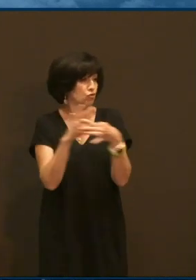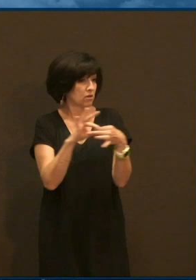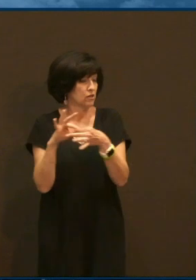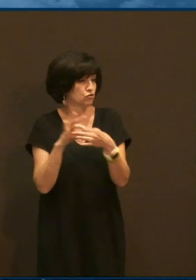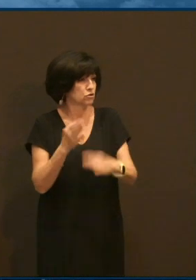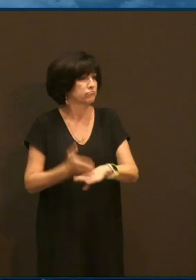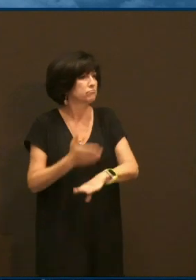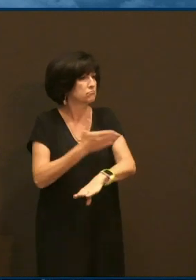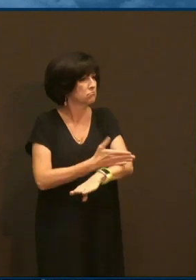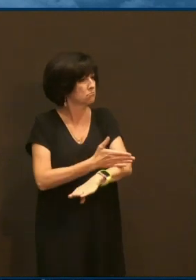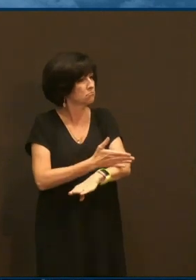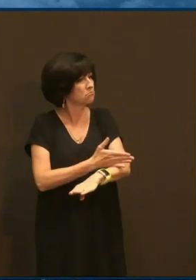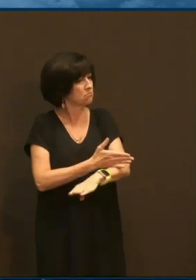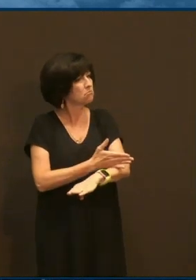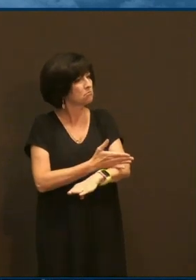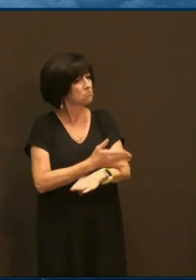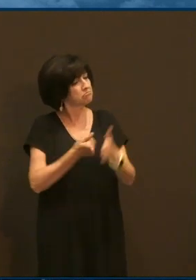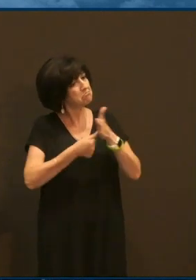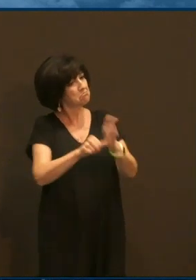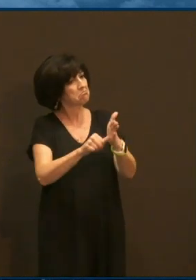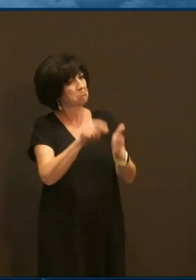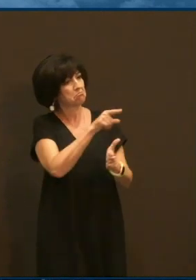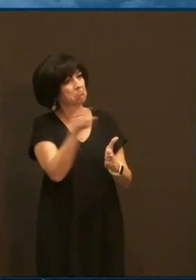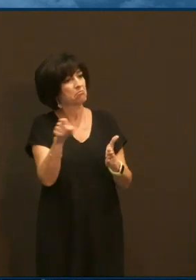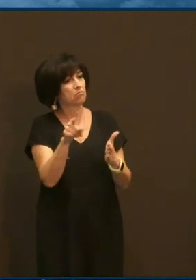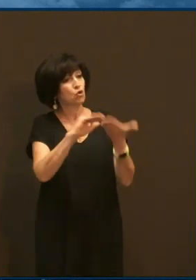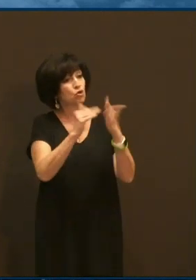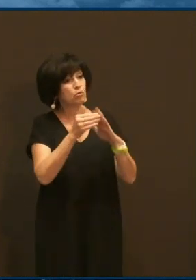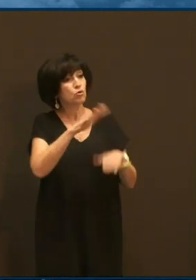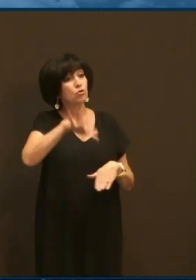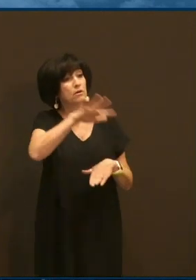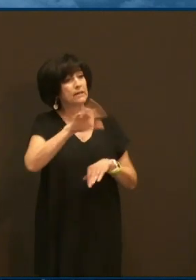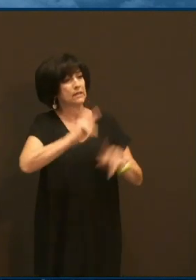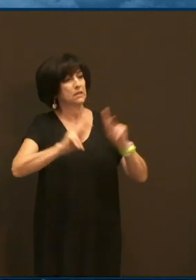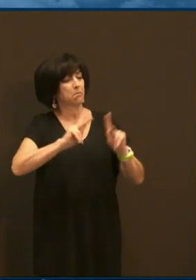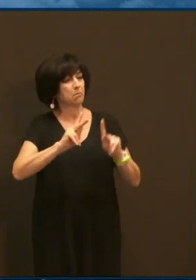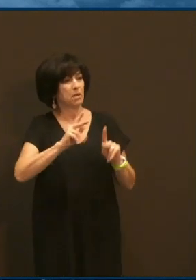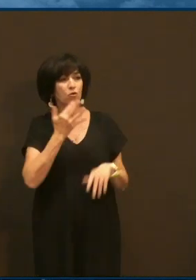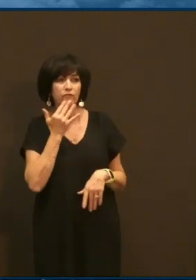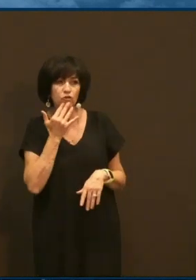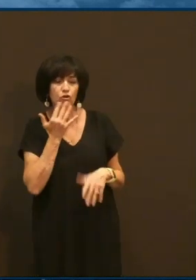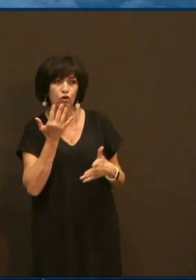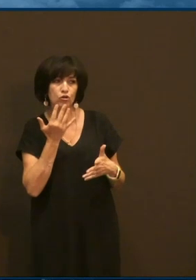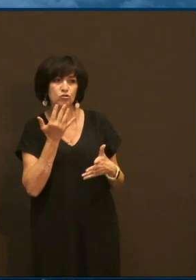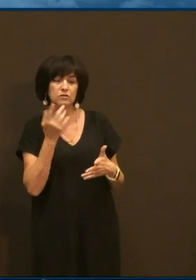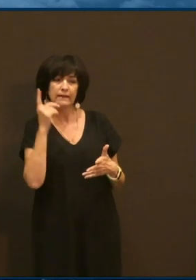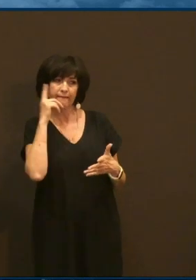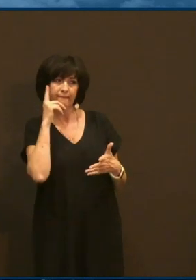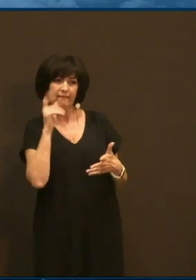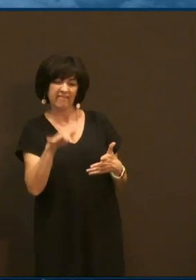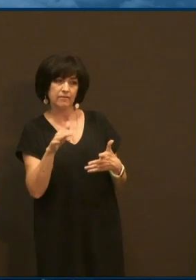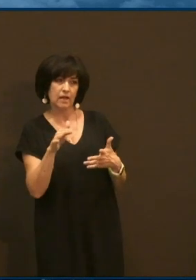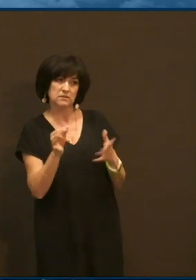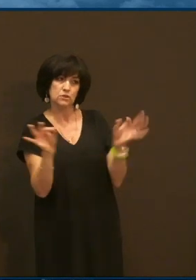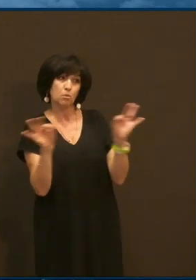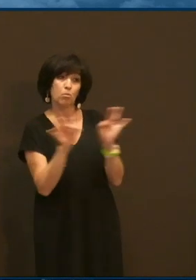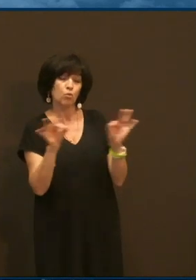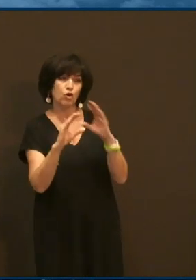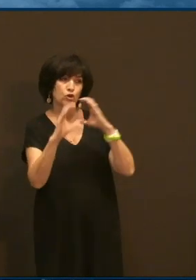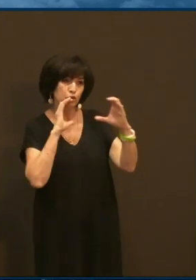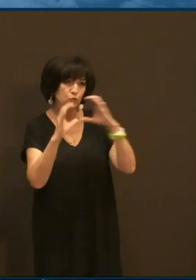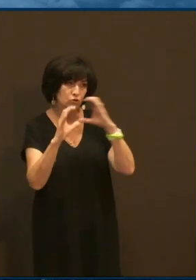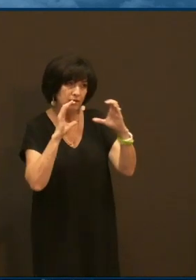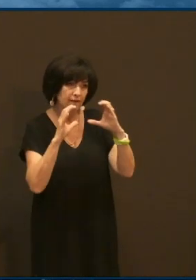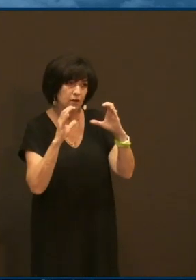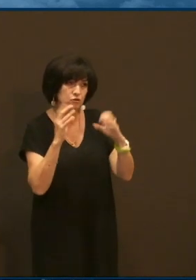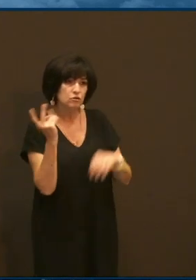color. And so I think transparency is an important part of that. Communication is an important part of that.